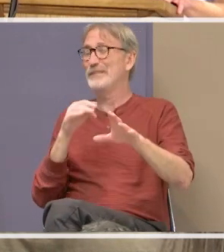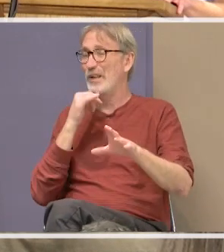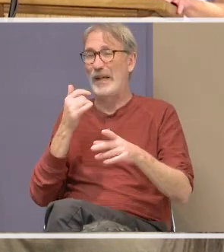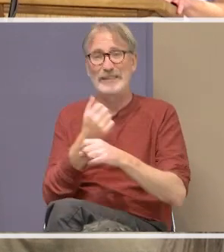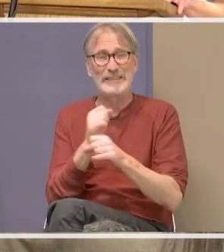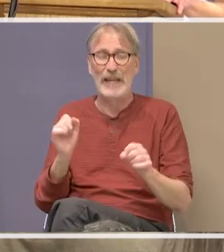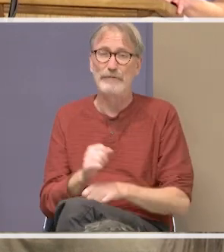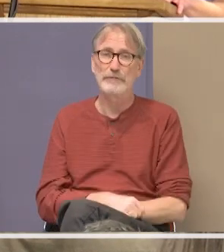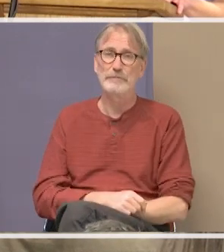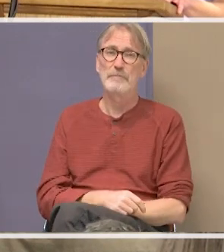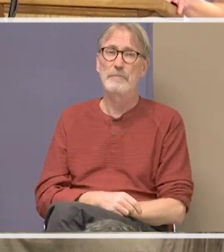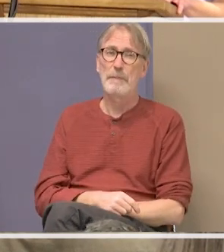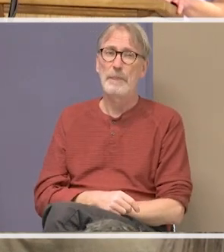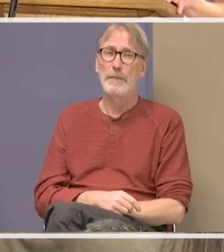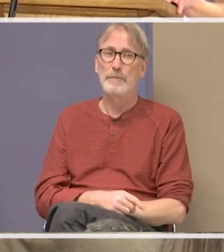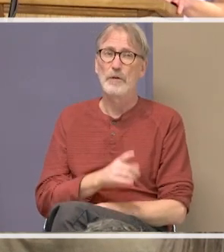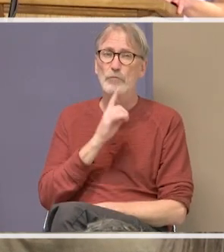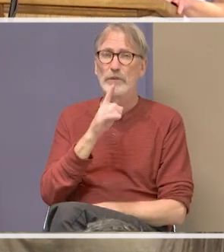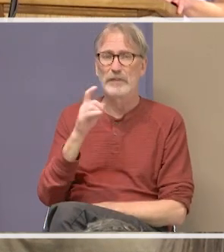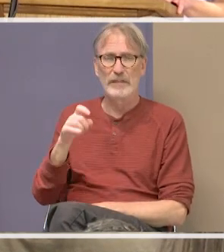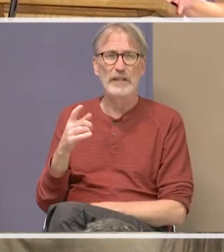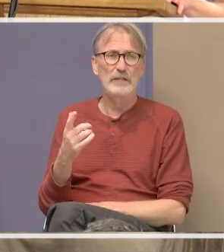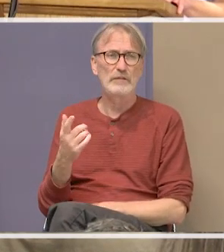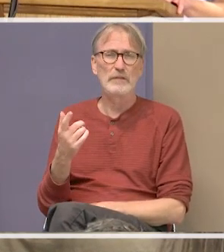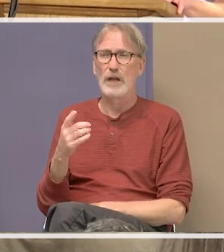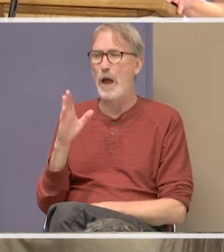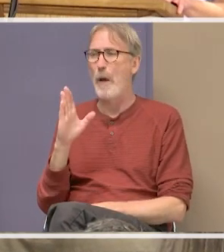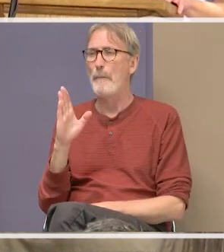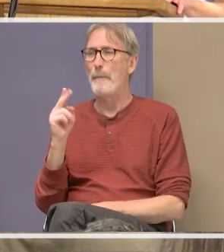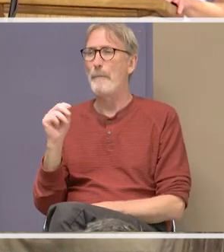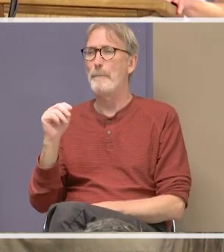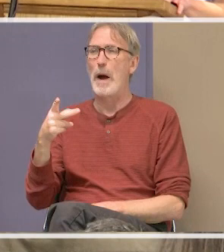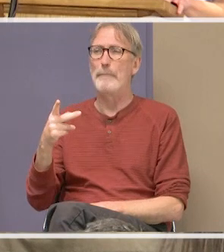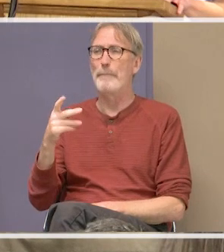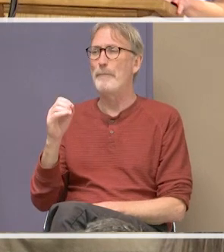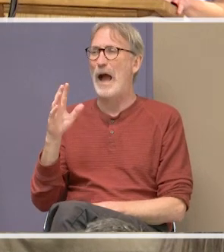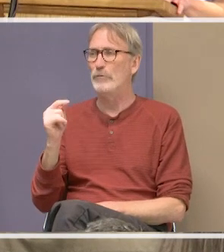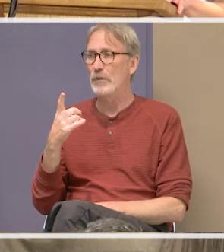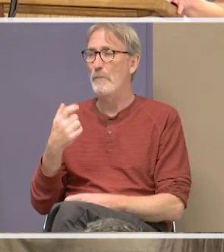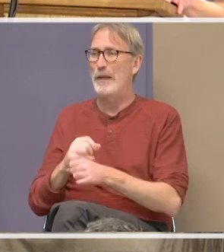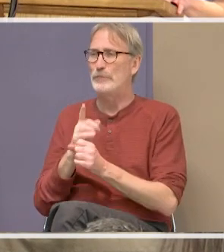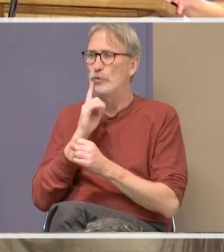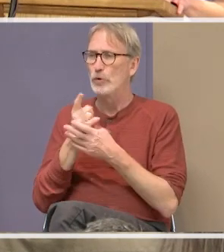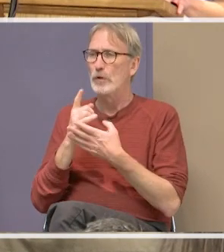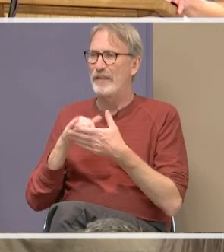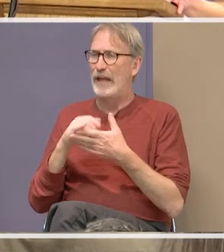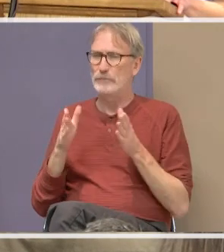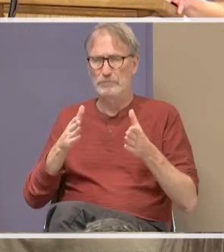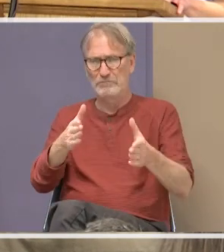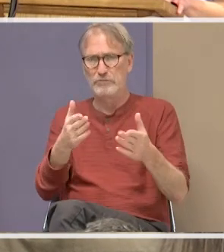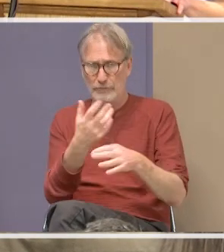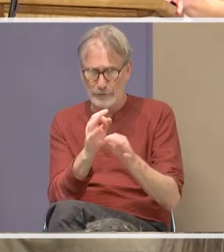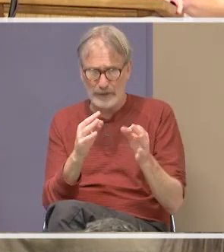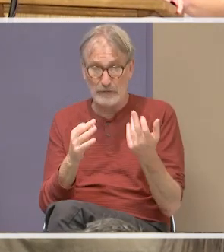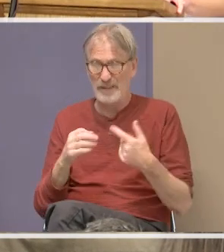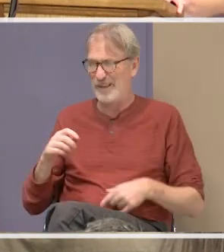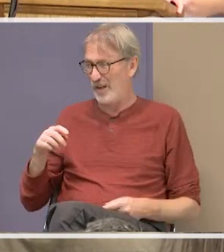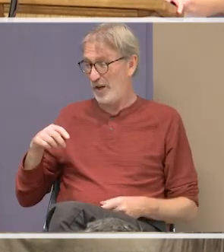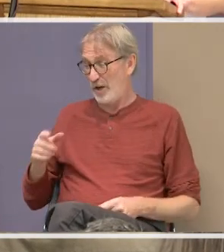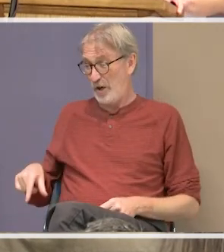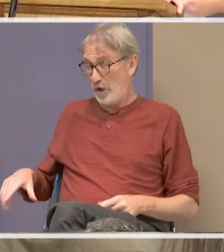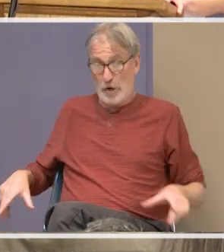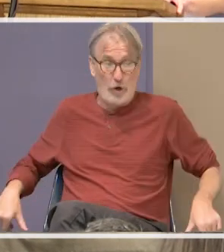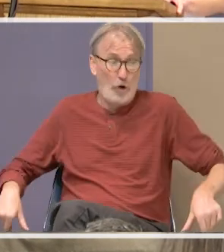unsafe. You really do need bump outs there to make sure that that corridor is fed. The curbs are in awful